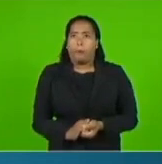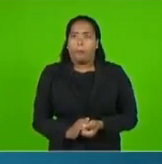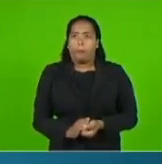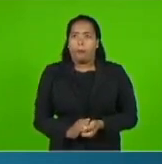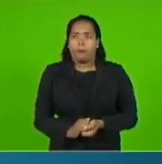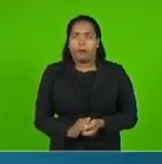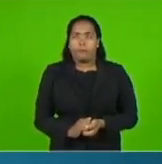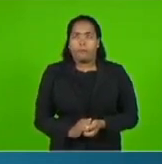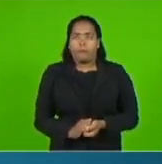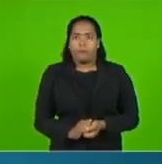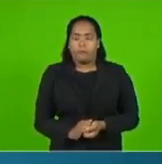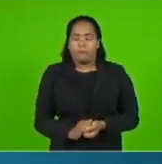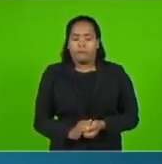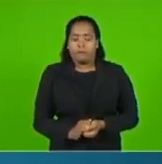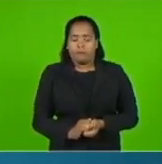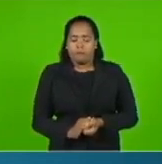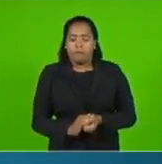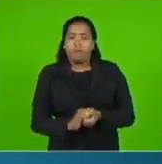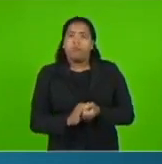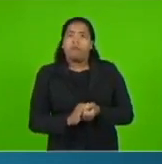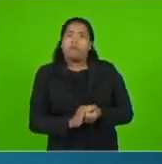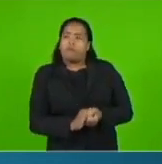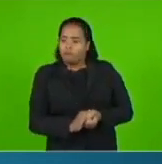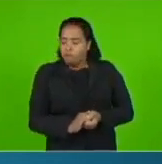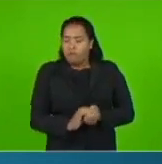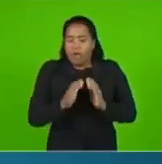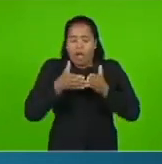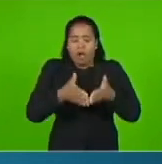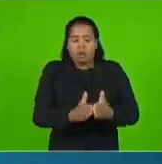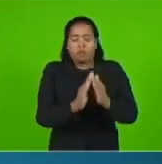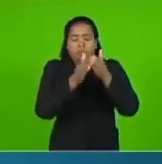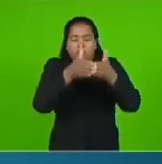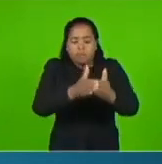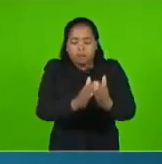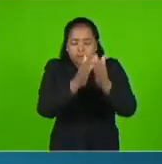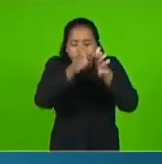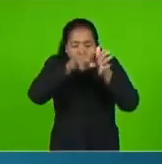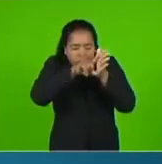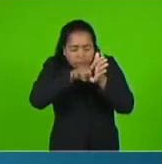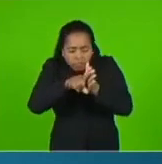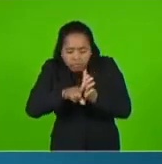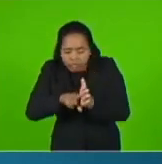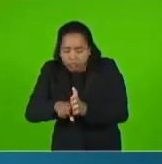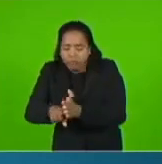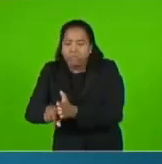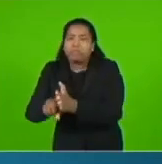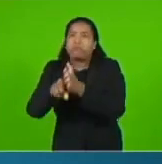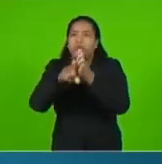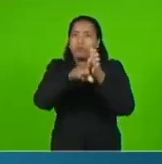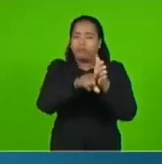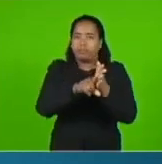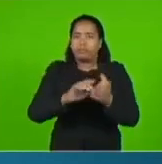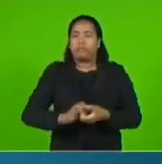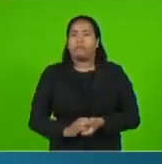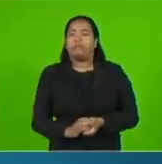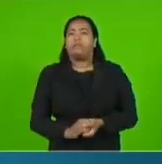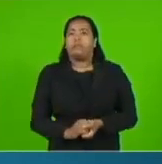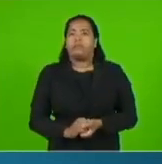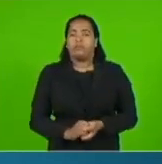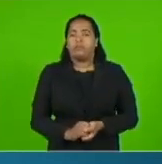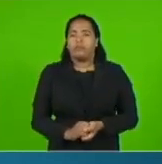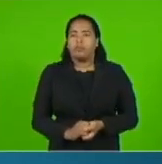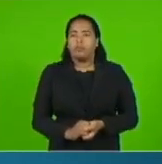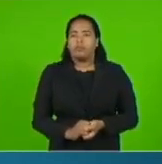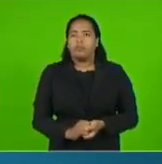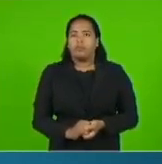his ship Calypso. He spent a period doing this research, and he has observed the following. You can read it there,